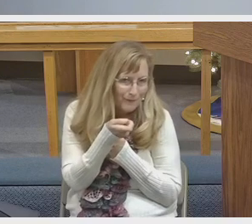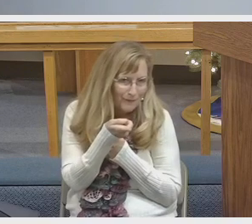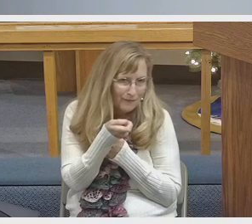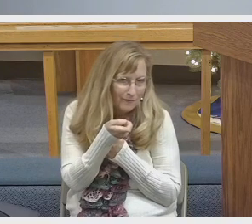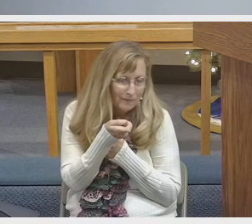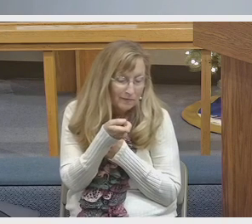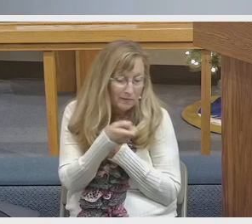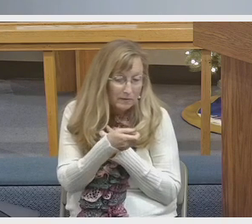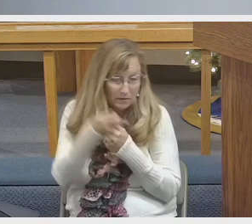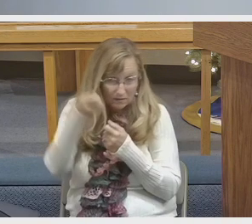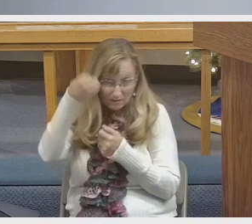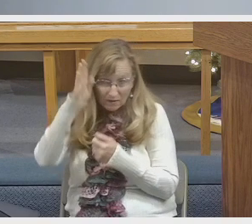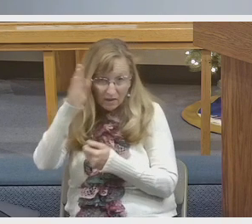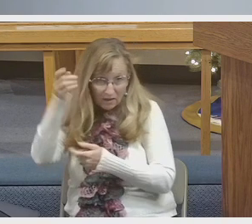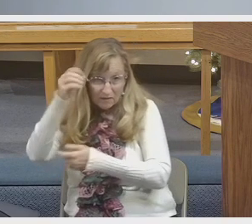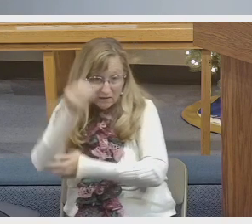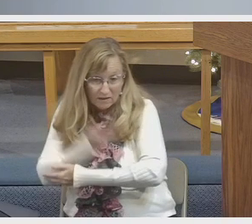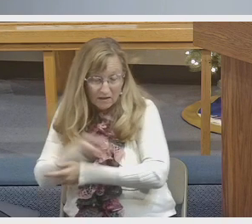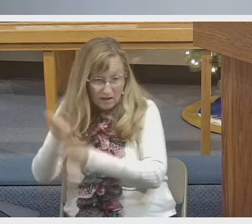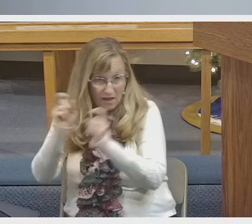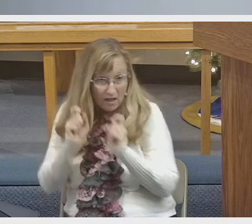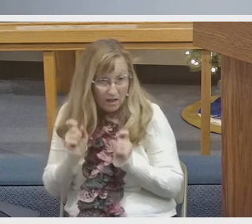that he gave his son.